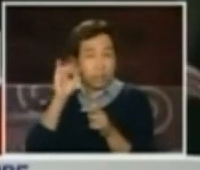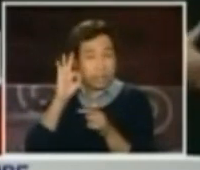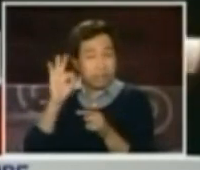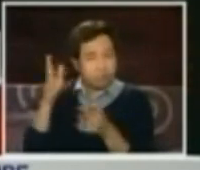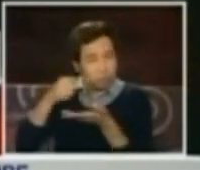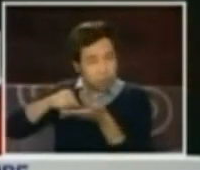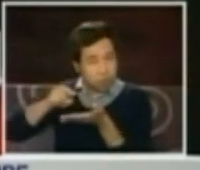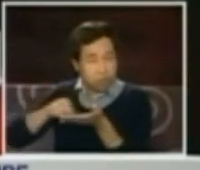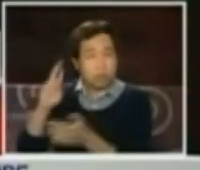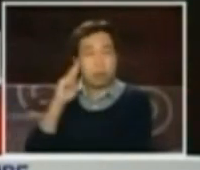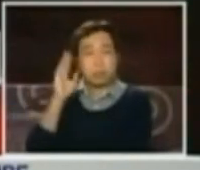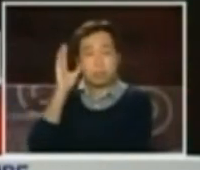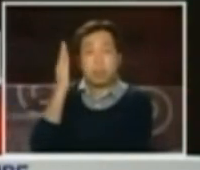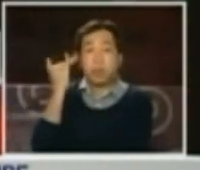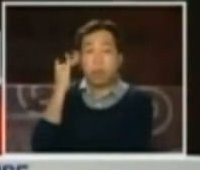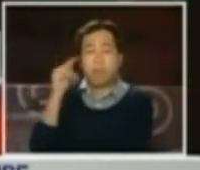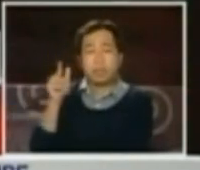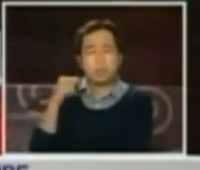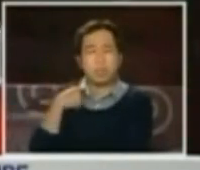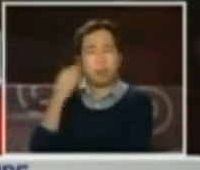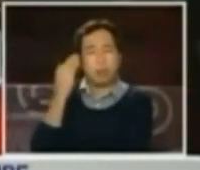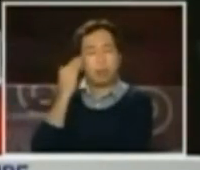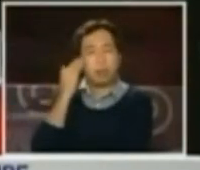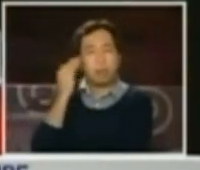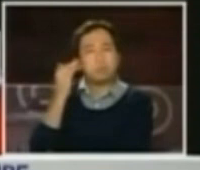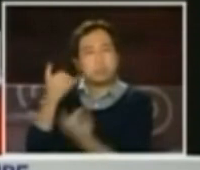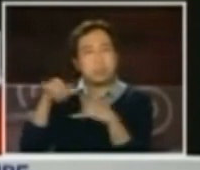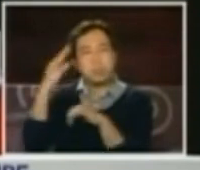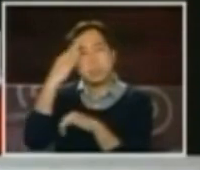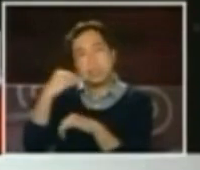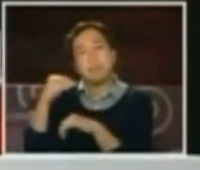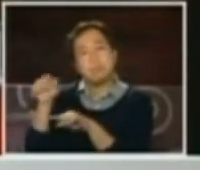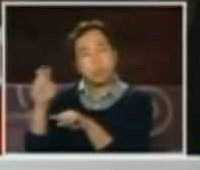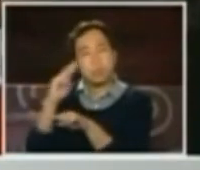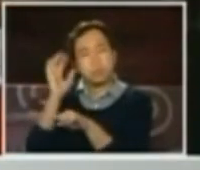to examine the Chief Justice, because the last I heard was that he was sleeping. So